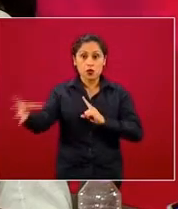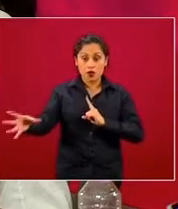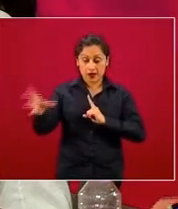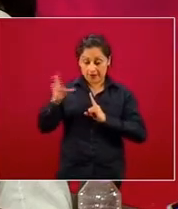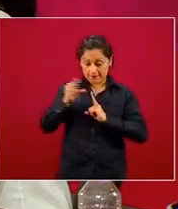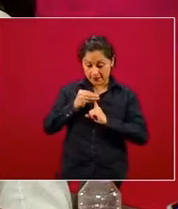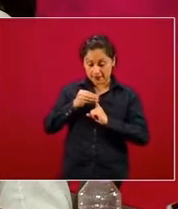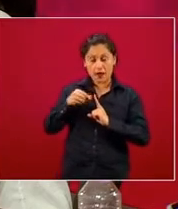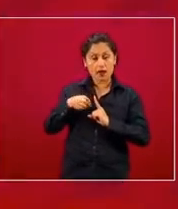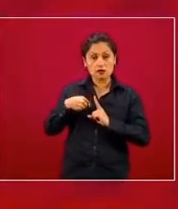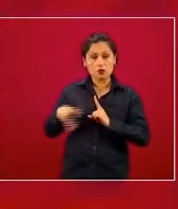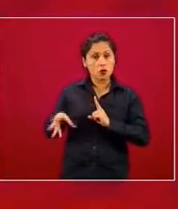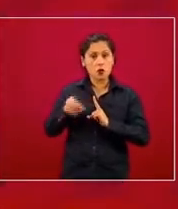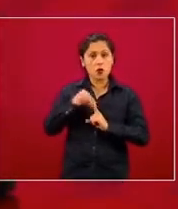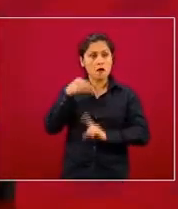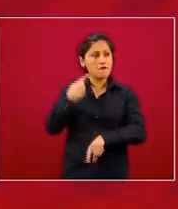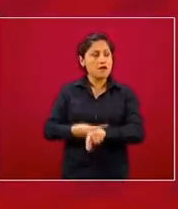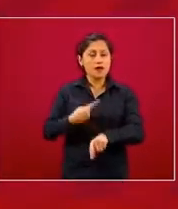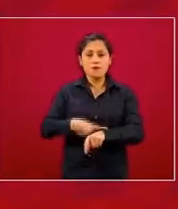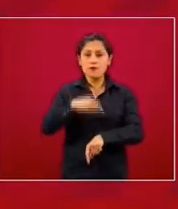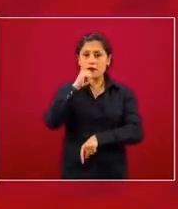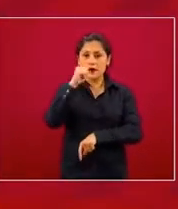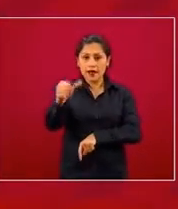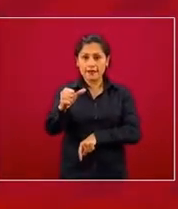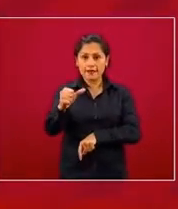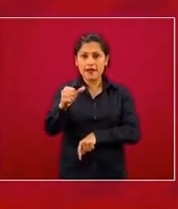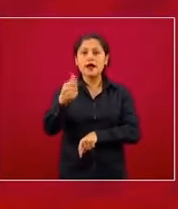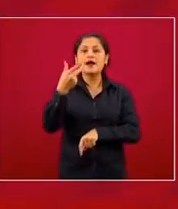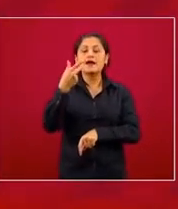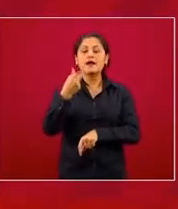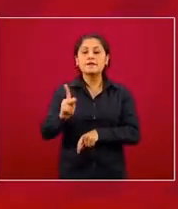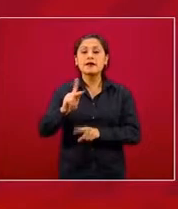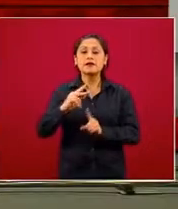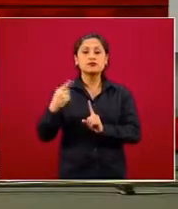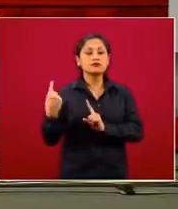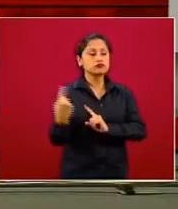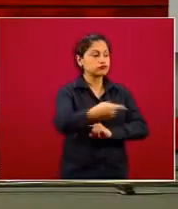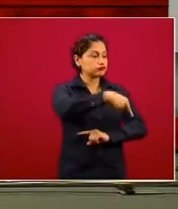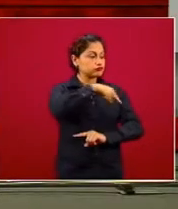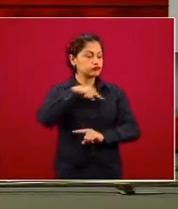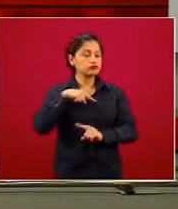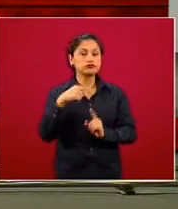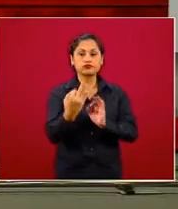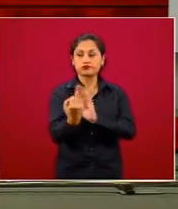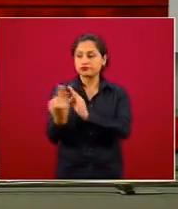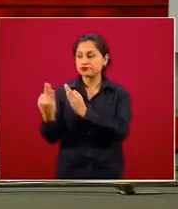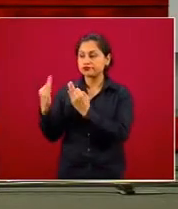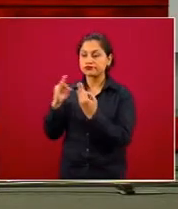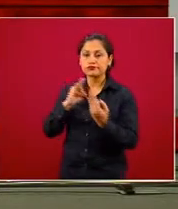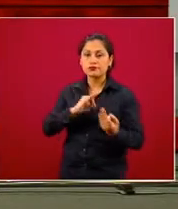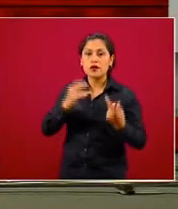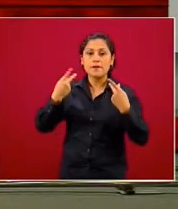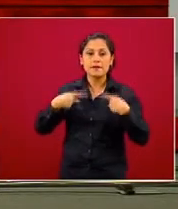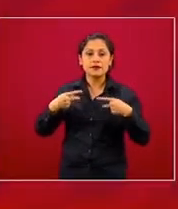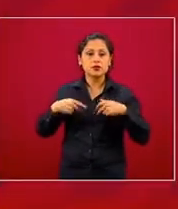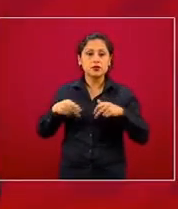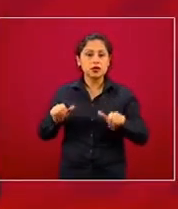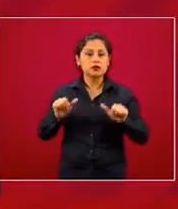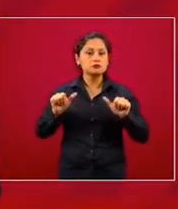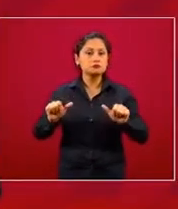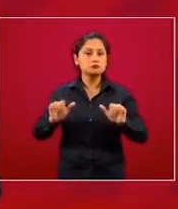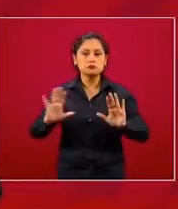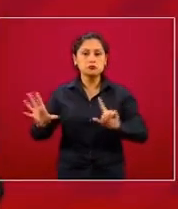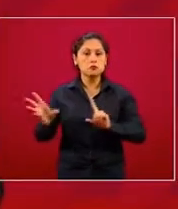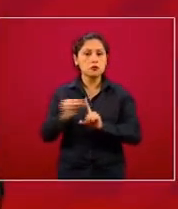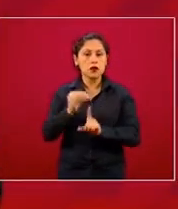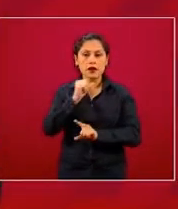anyone else because my surroundings are composed of immune people. And the contacts for those who are immune